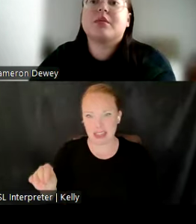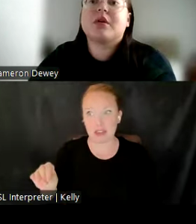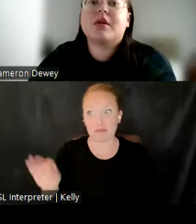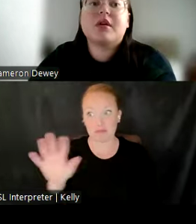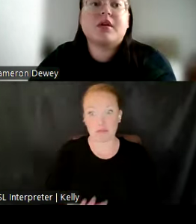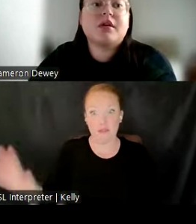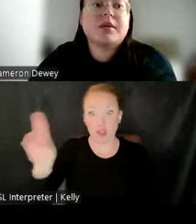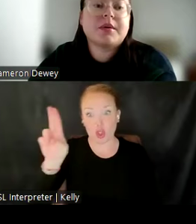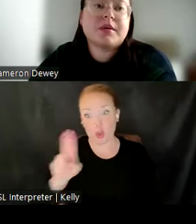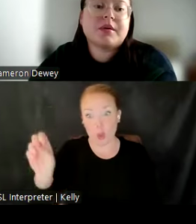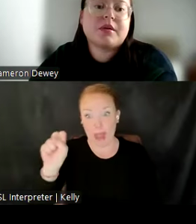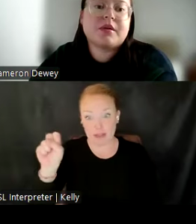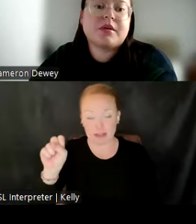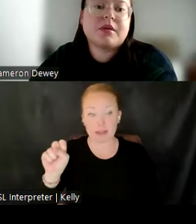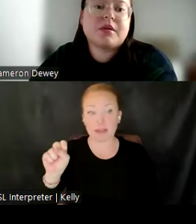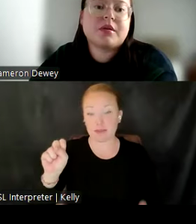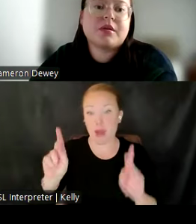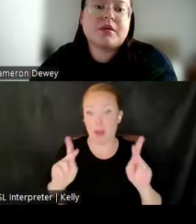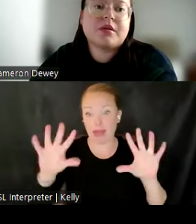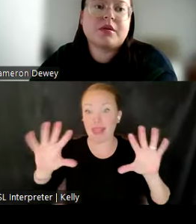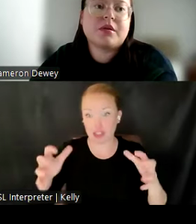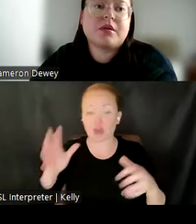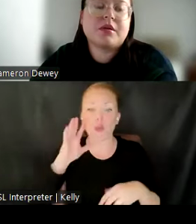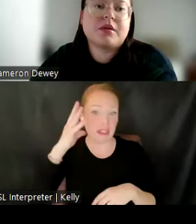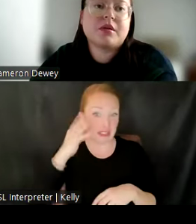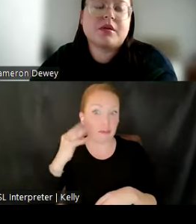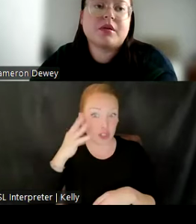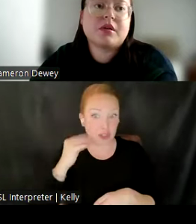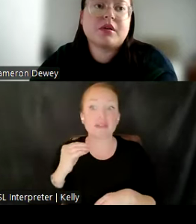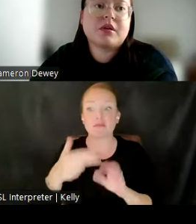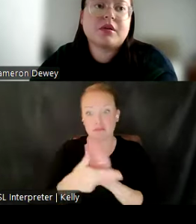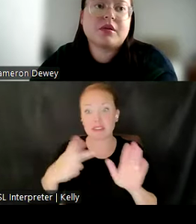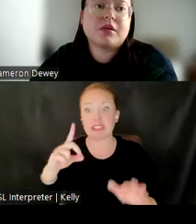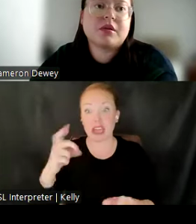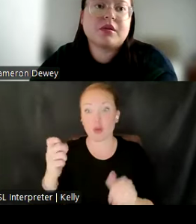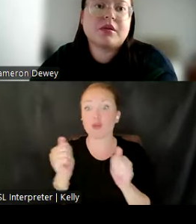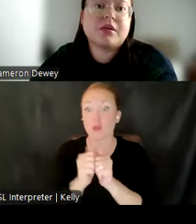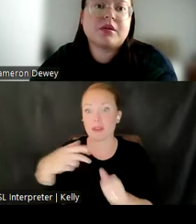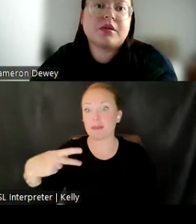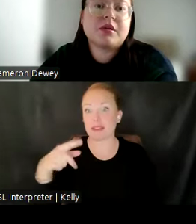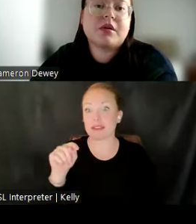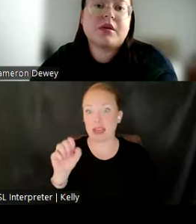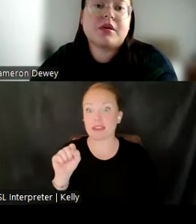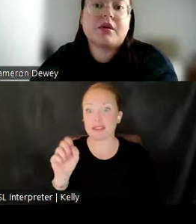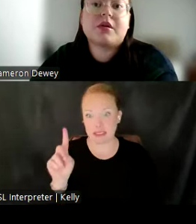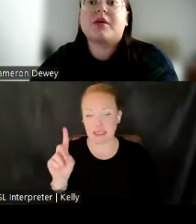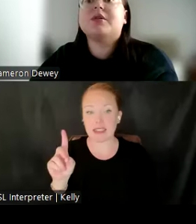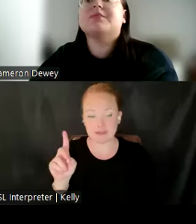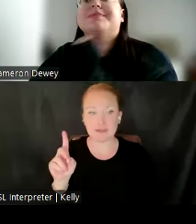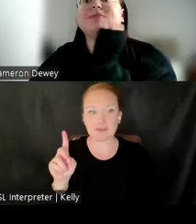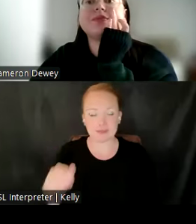population will experience and be diagnosed with post-traumatic stress disorder, also known as